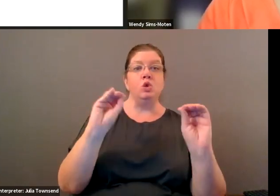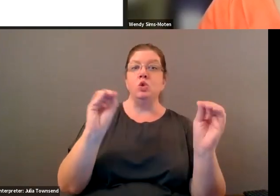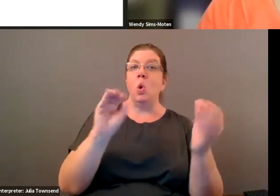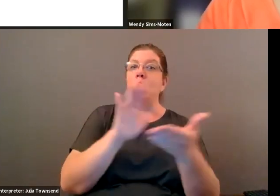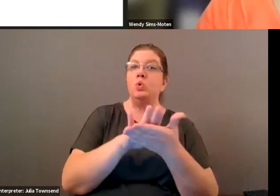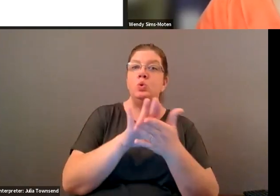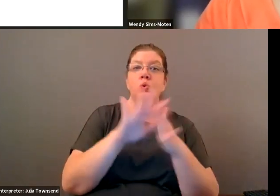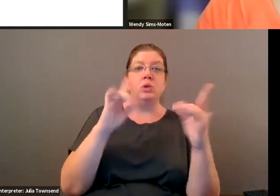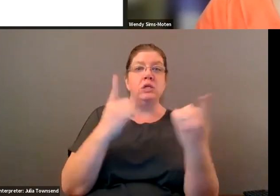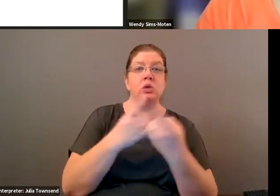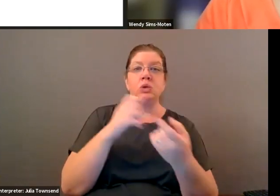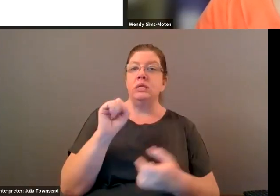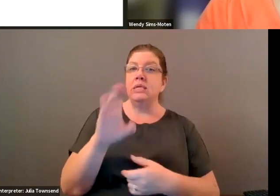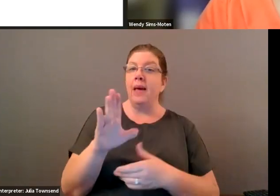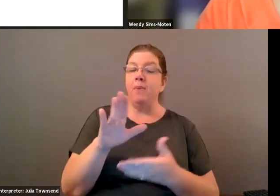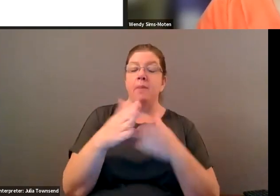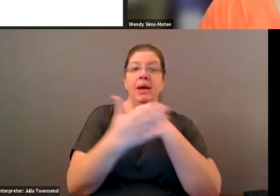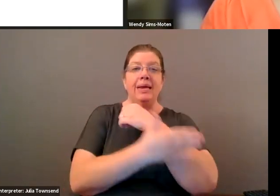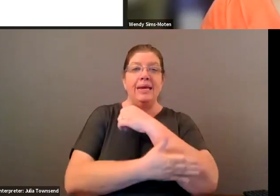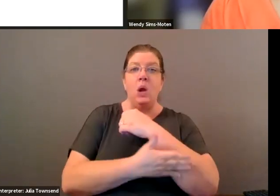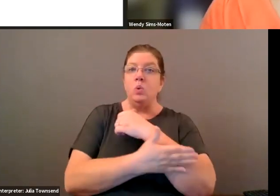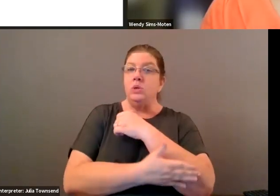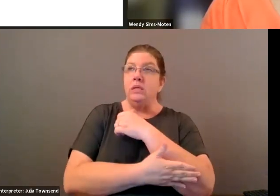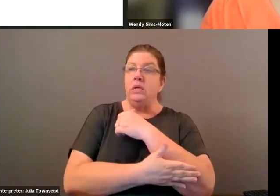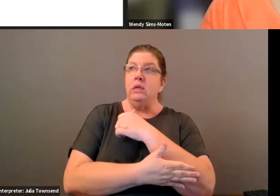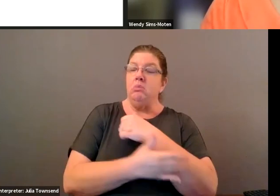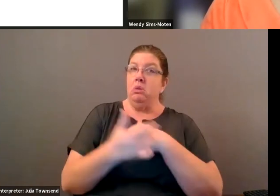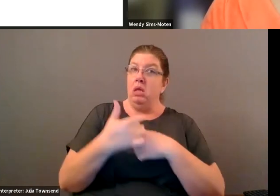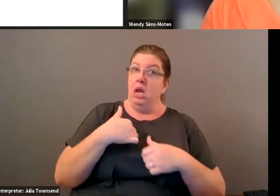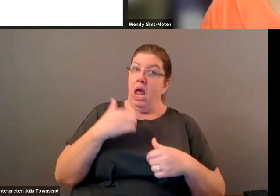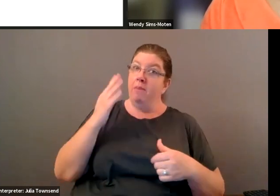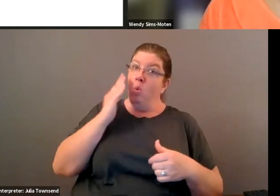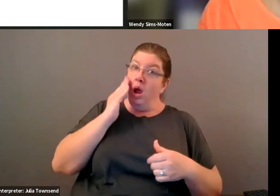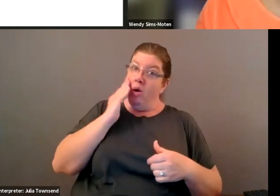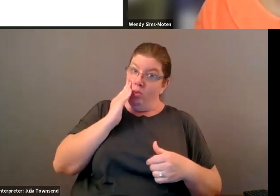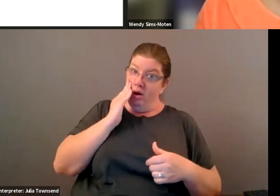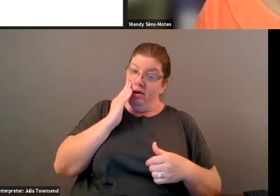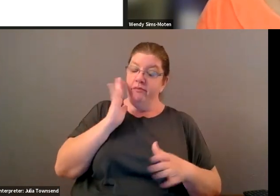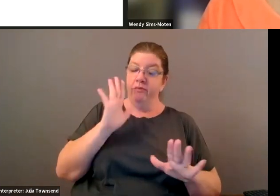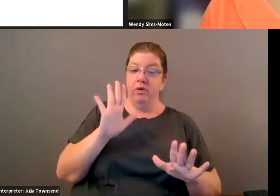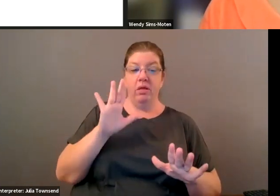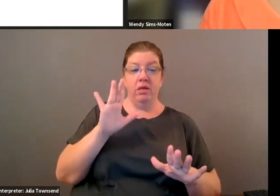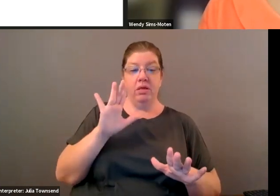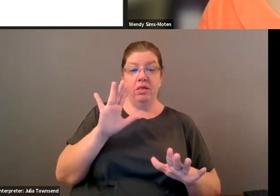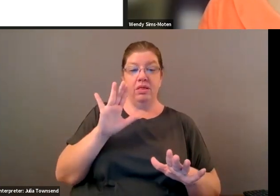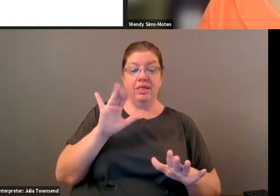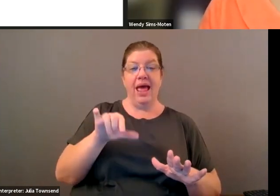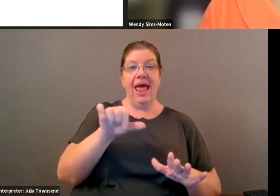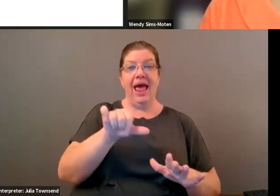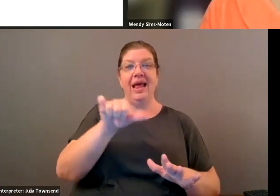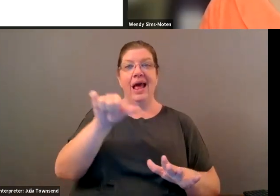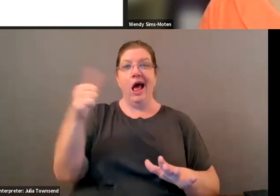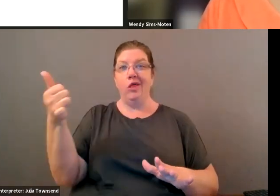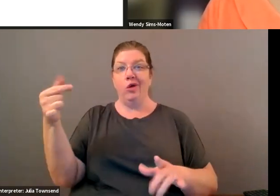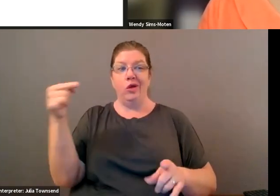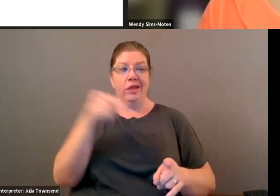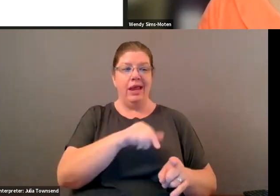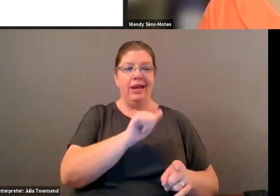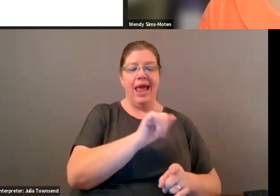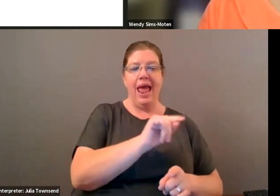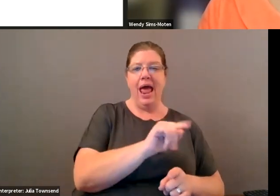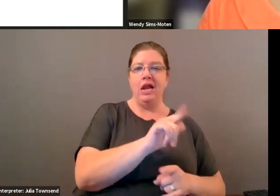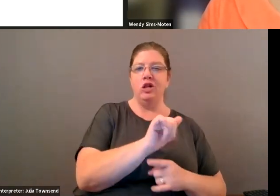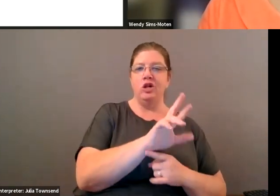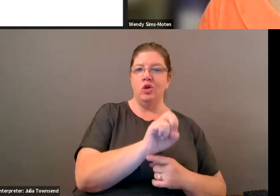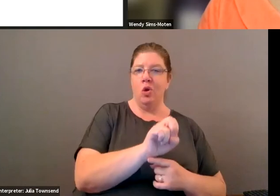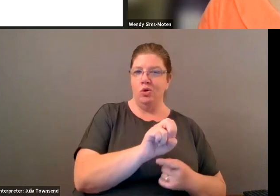district in Santa Barbara County, at least that I'm aware of, that was anything other than at large, meaning,